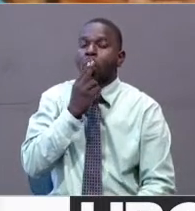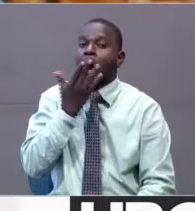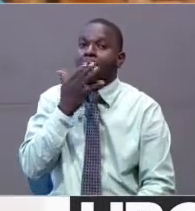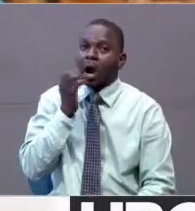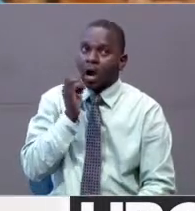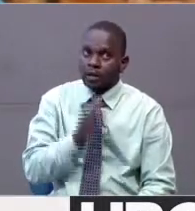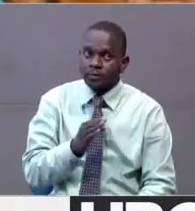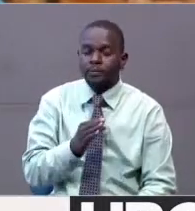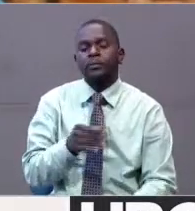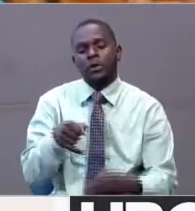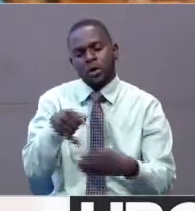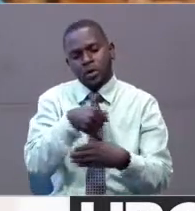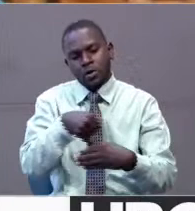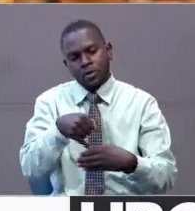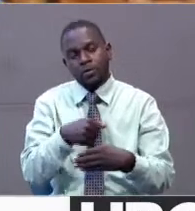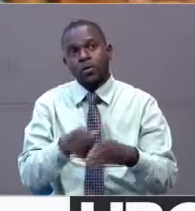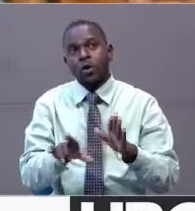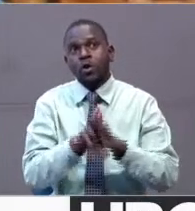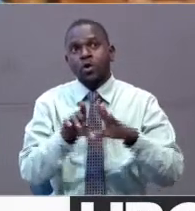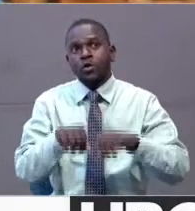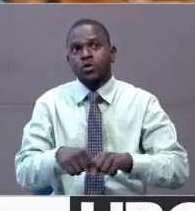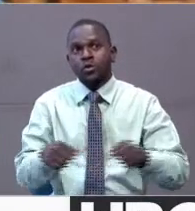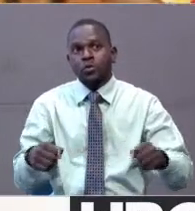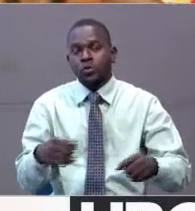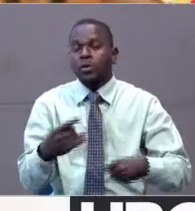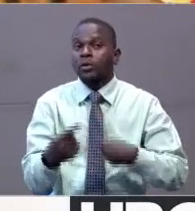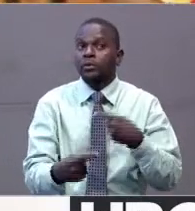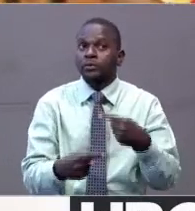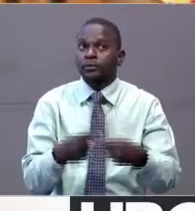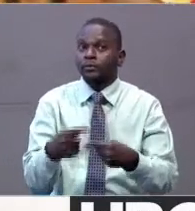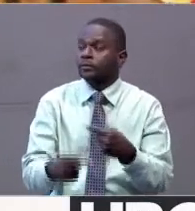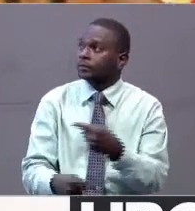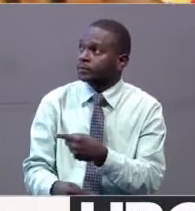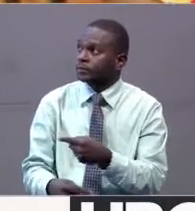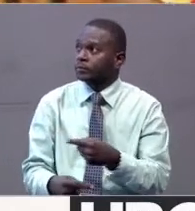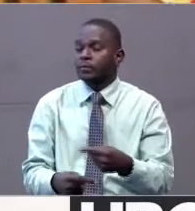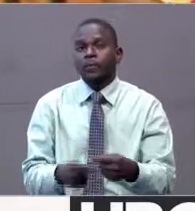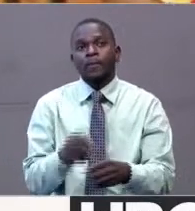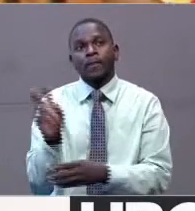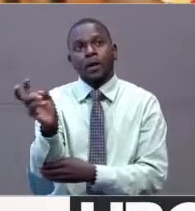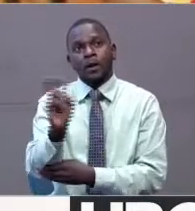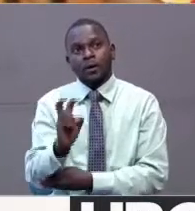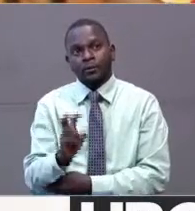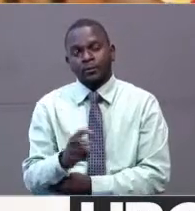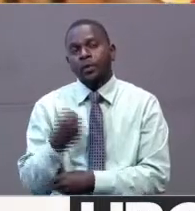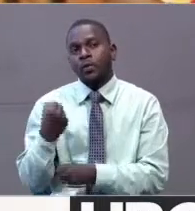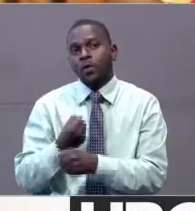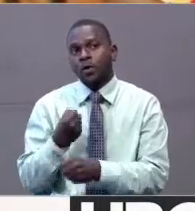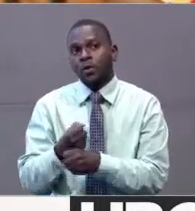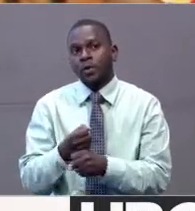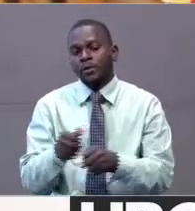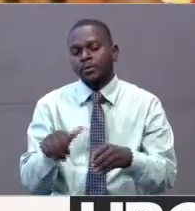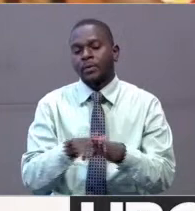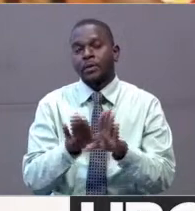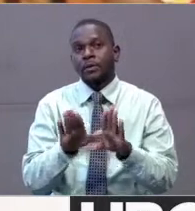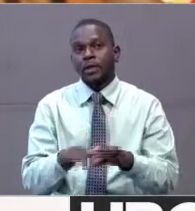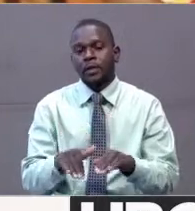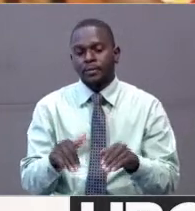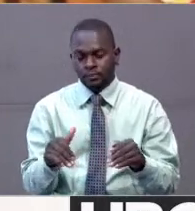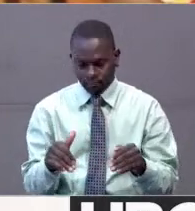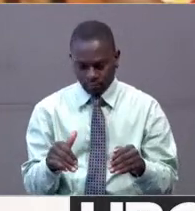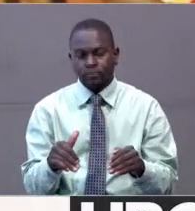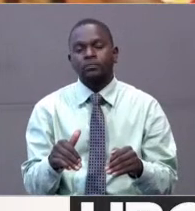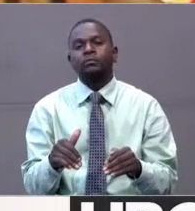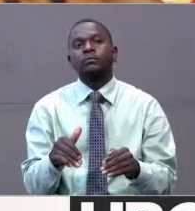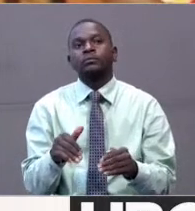and engage in crime to survive. It is our oversight function as members of parliament to